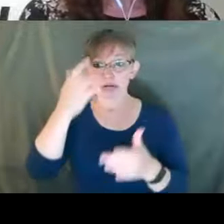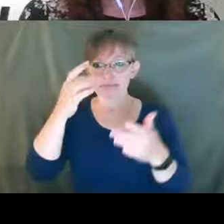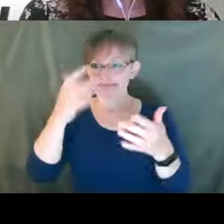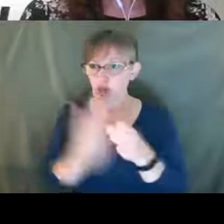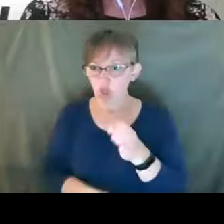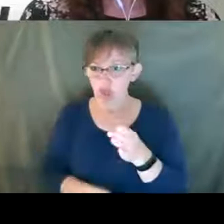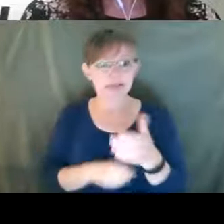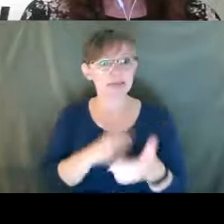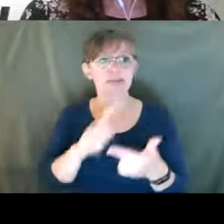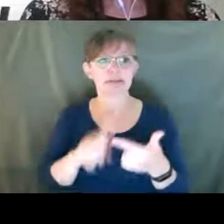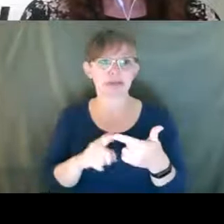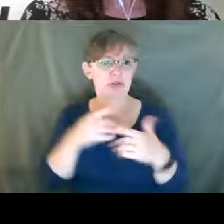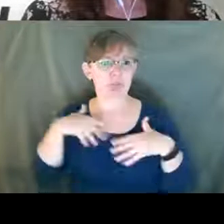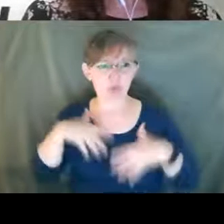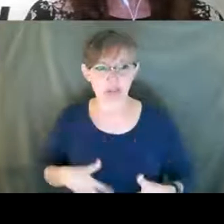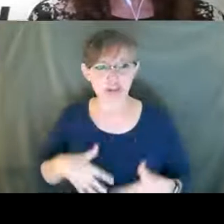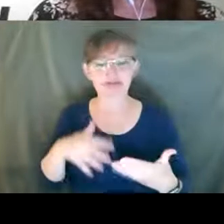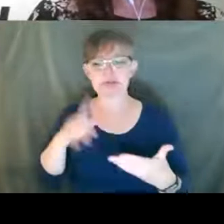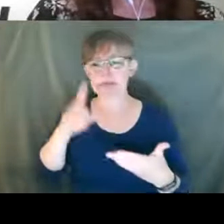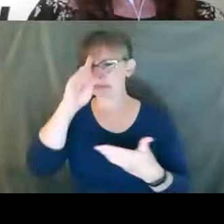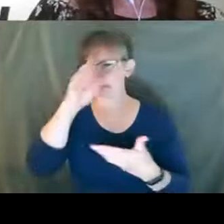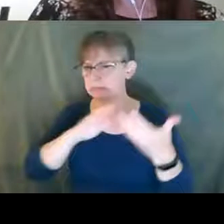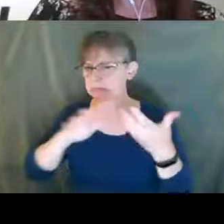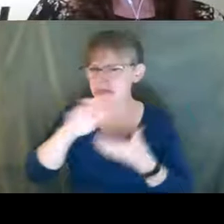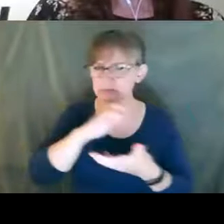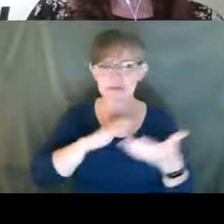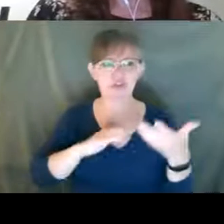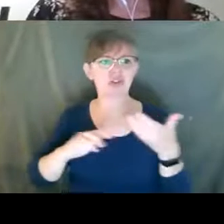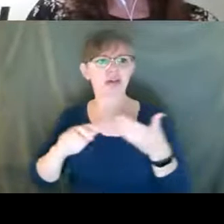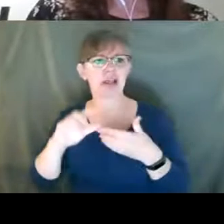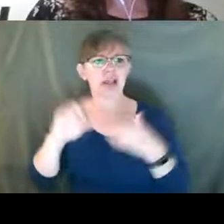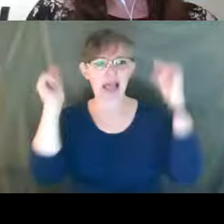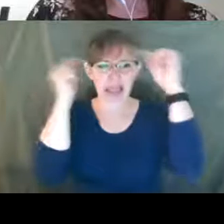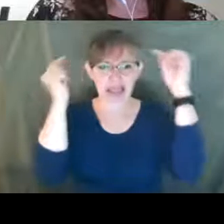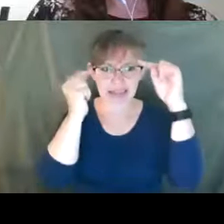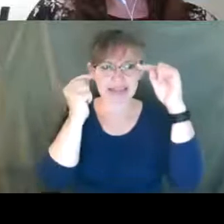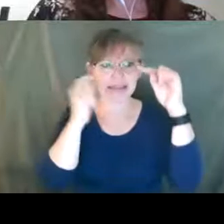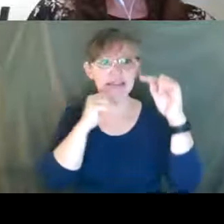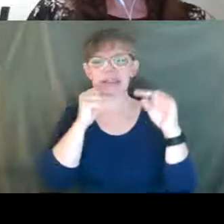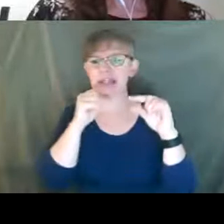instability, headaches, visual disturbance, and an inability to heal.